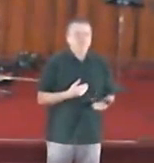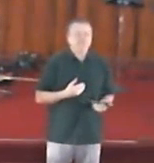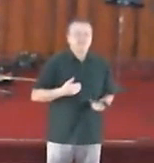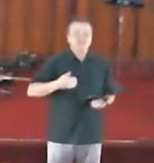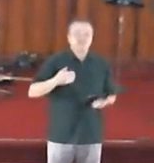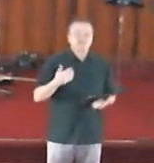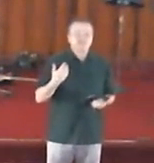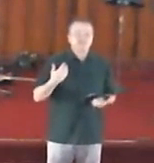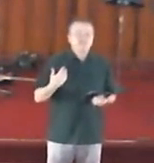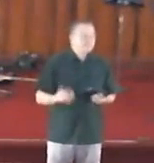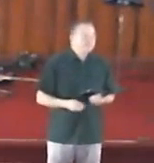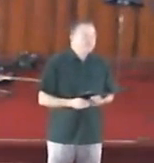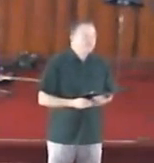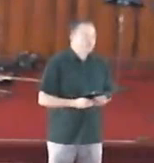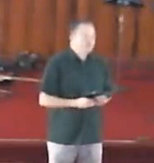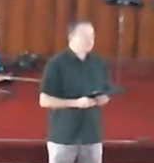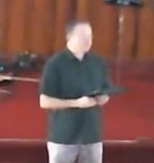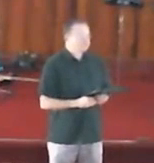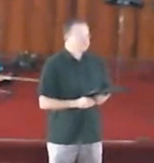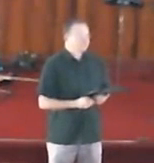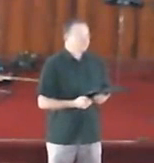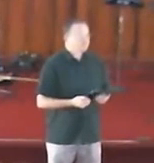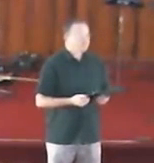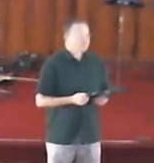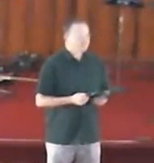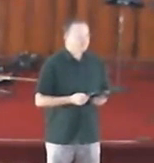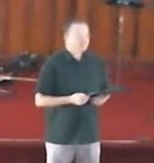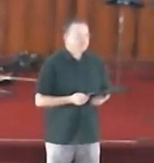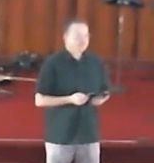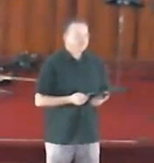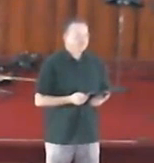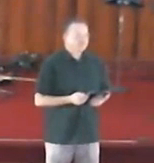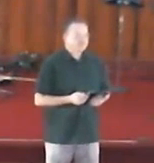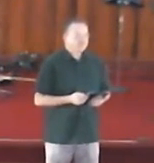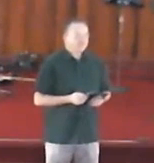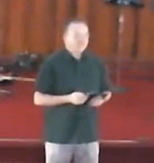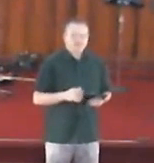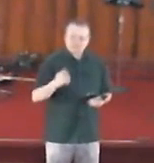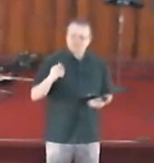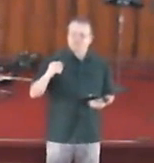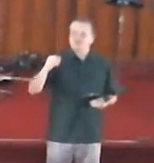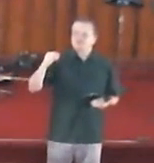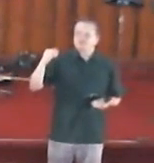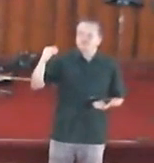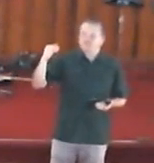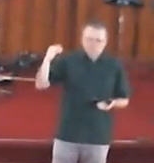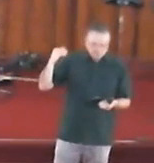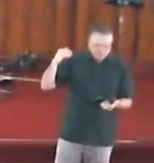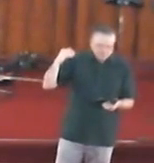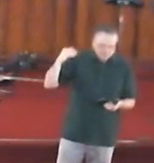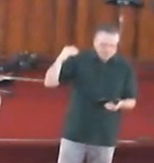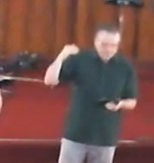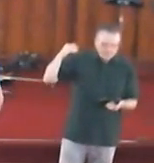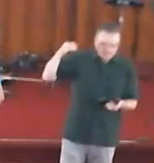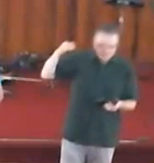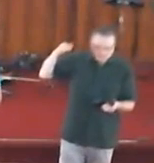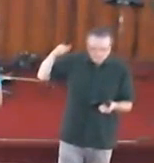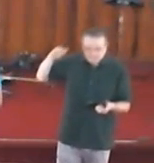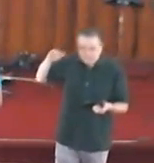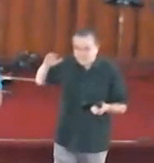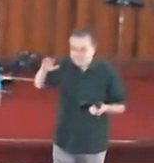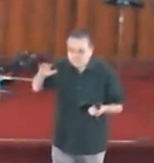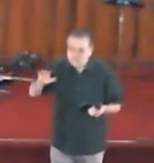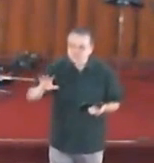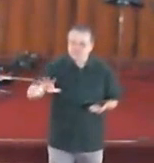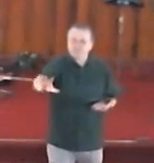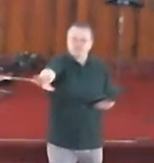está ahí es el temor. Another obstacle is fear. A veces cuando queremos